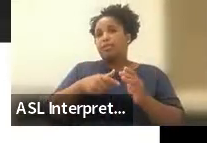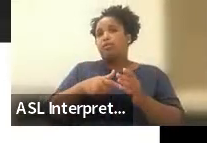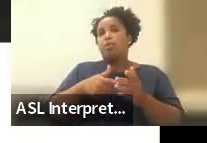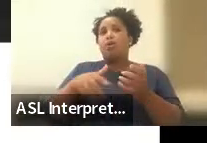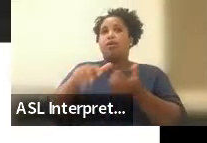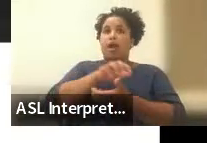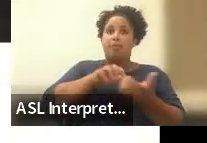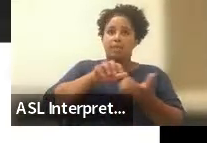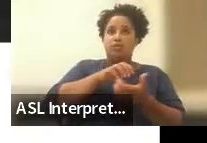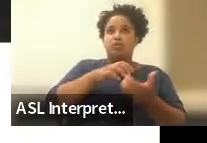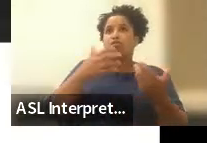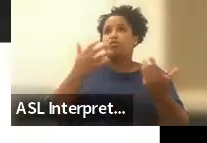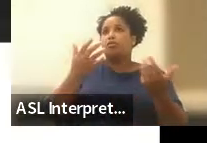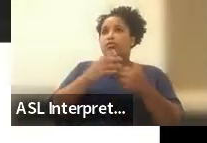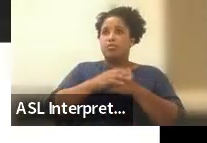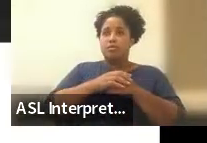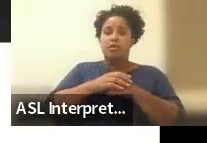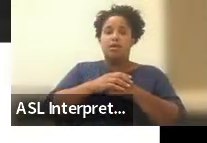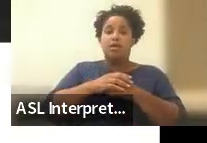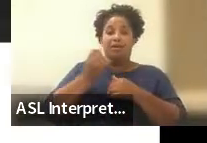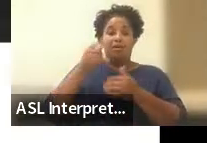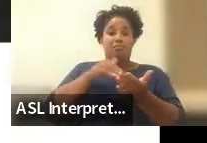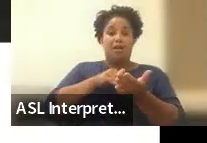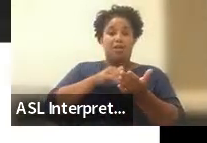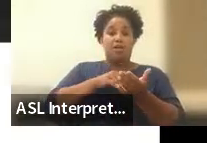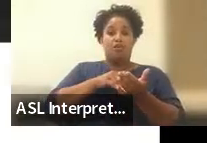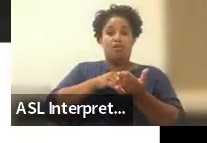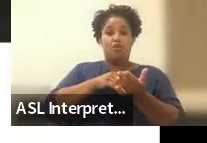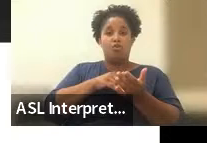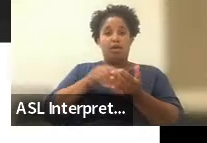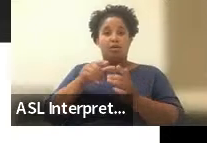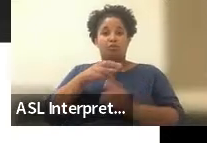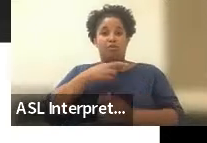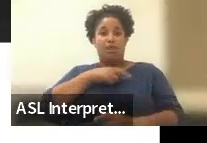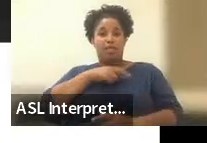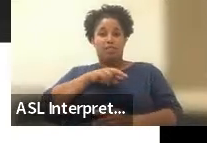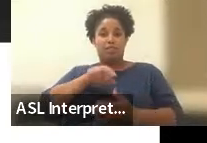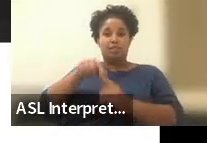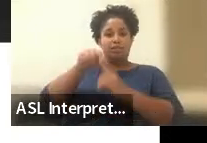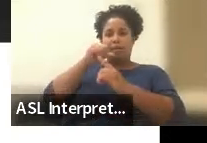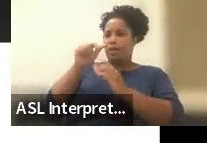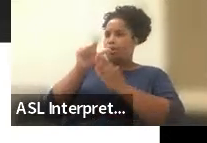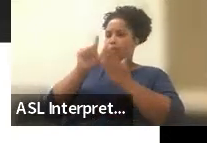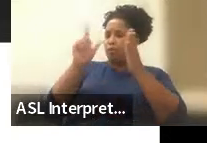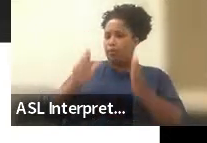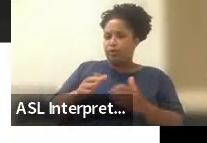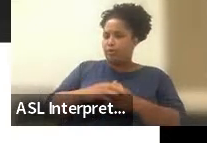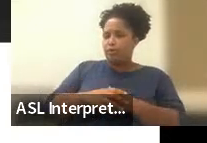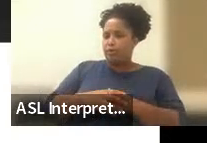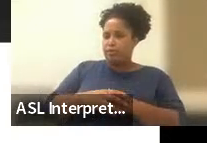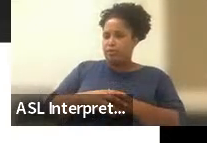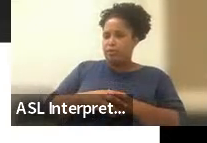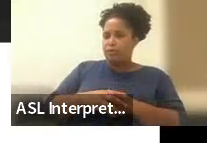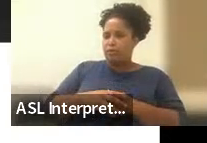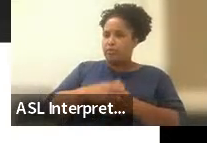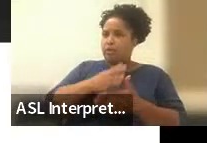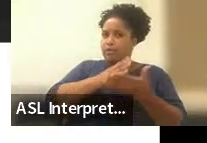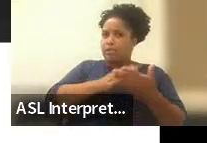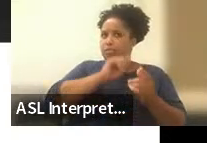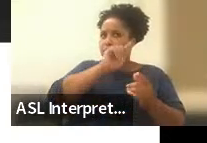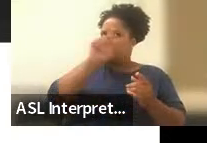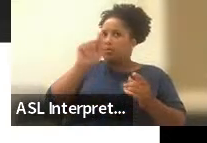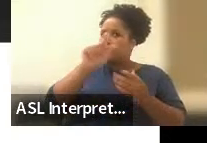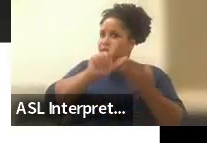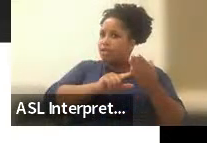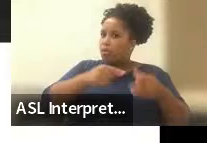combination. The medical and religious exemptions, you know, I'm not an attorney. I think there are some